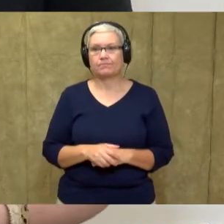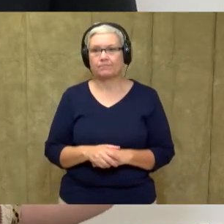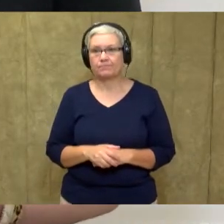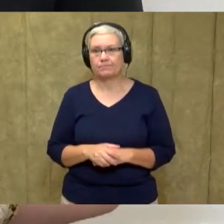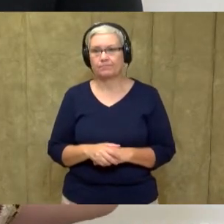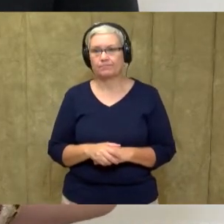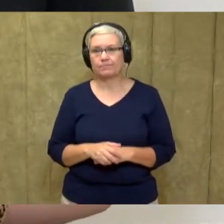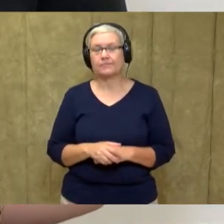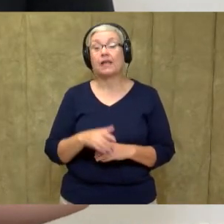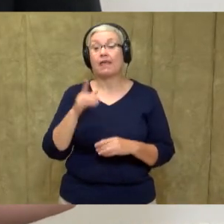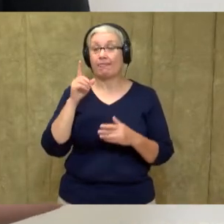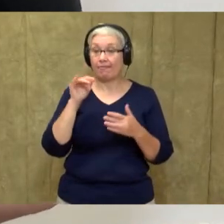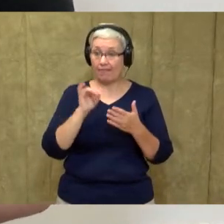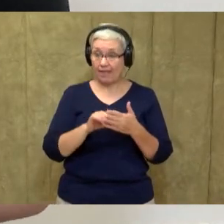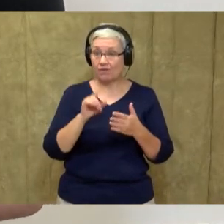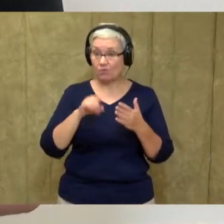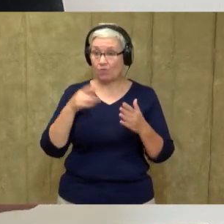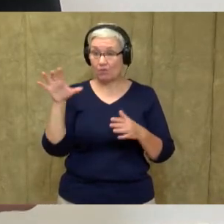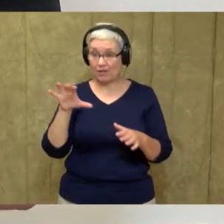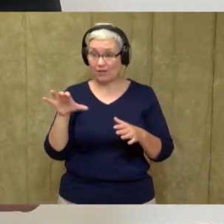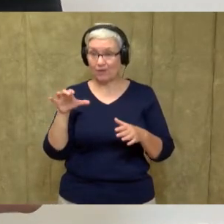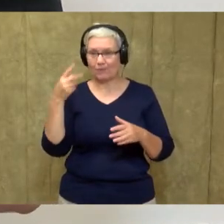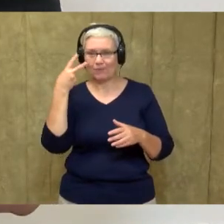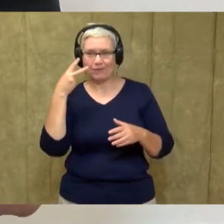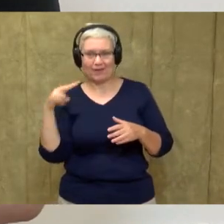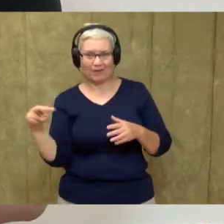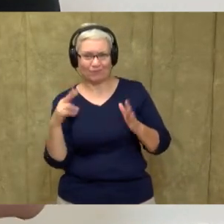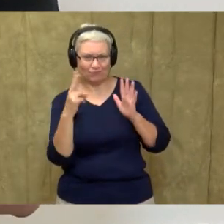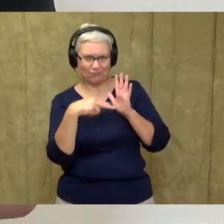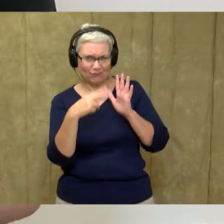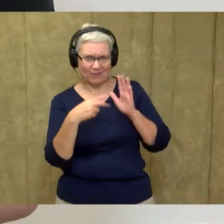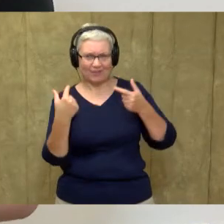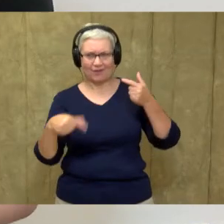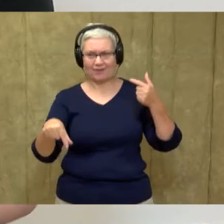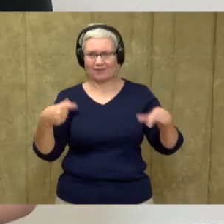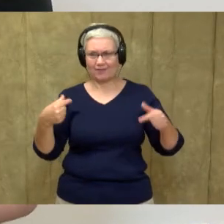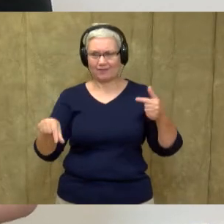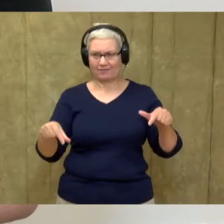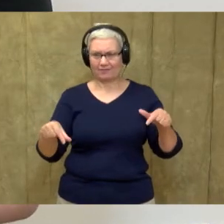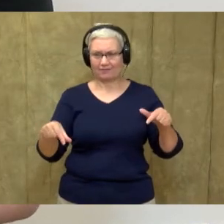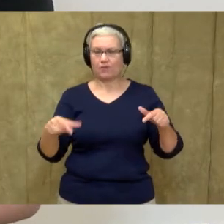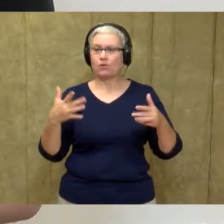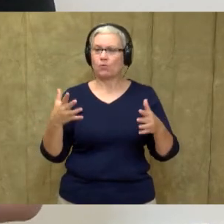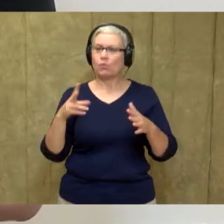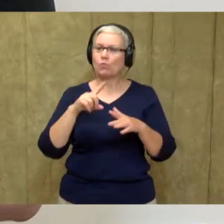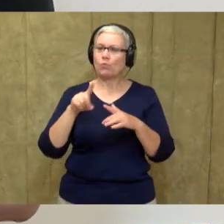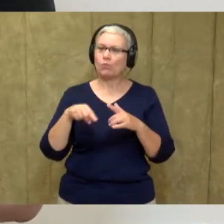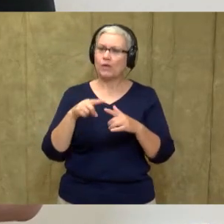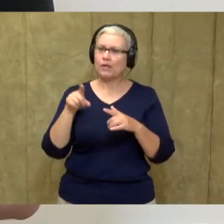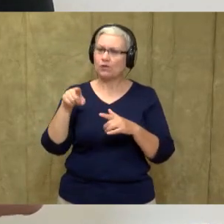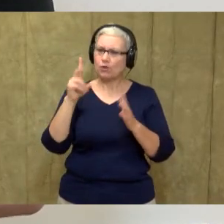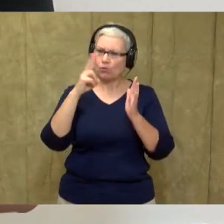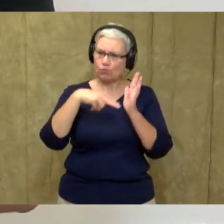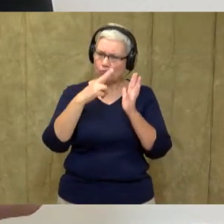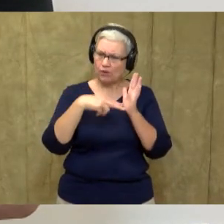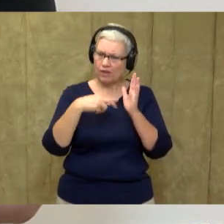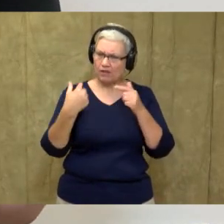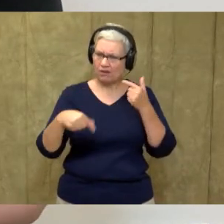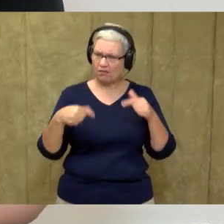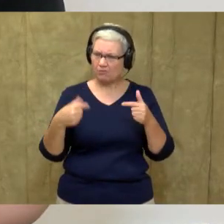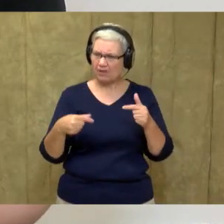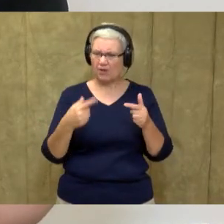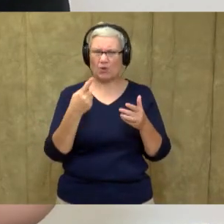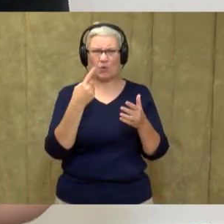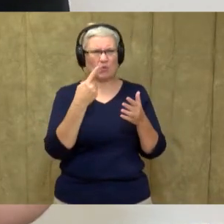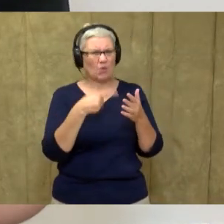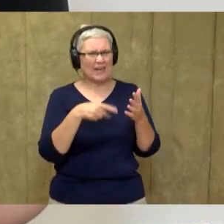we are looking at argument. Okay, so as you're looking at a text that is argumentative, you need to look at what is it that this author is